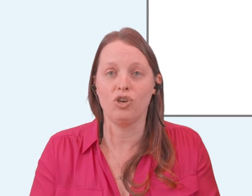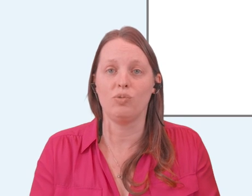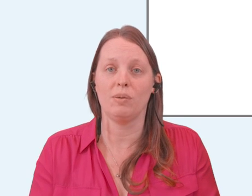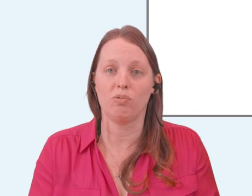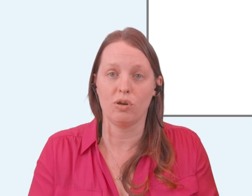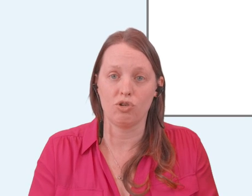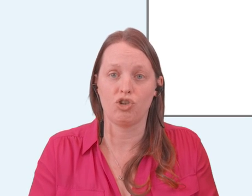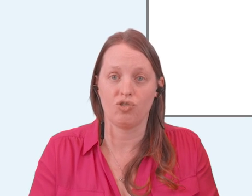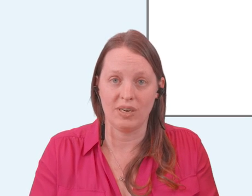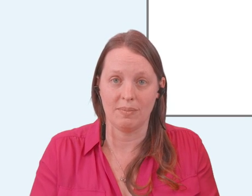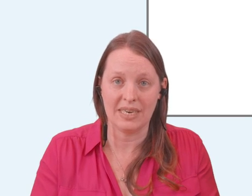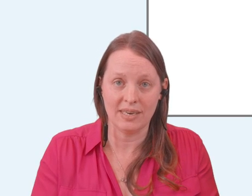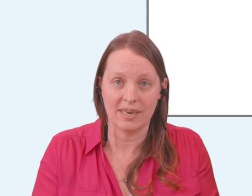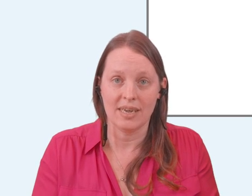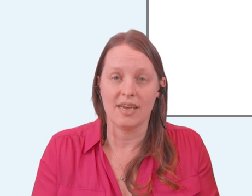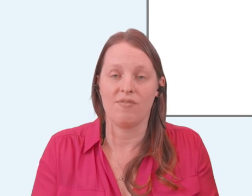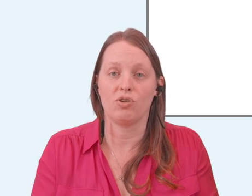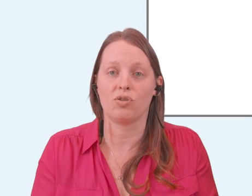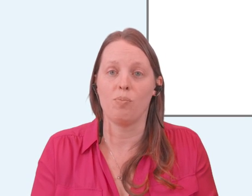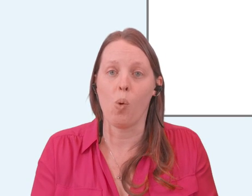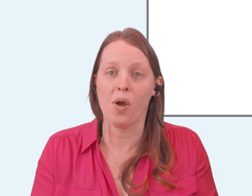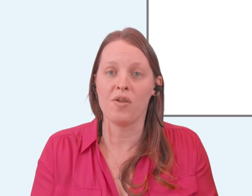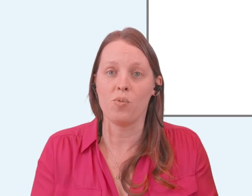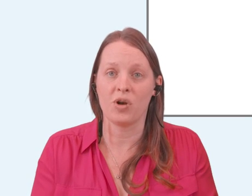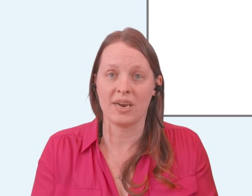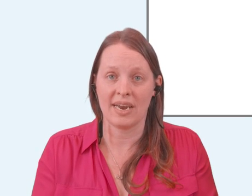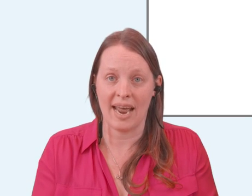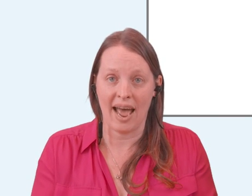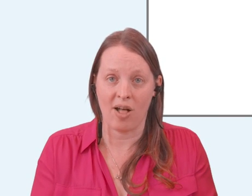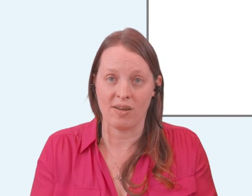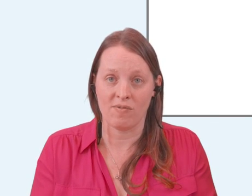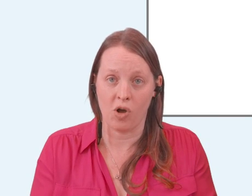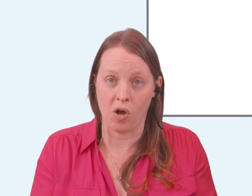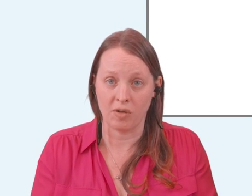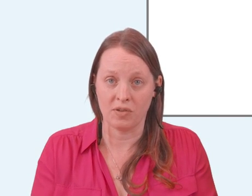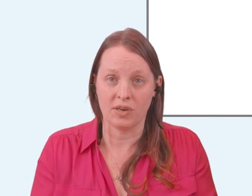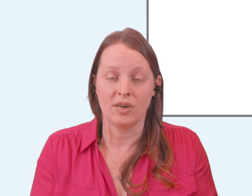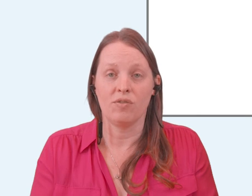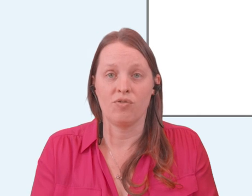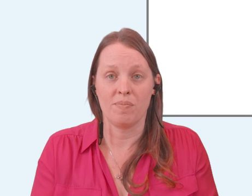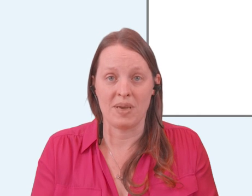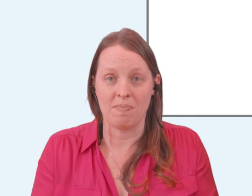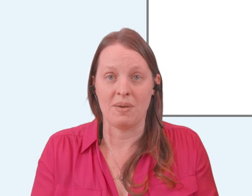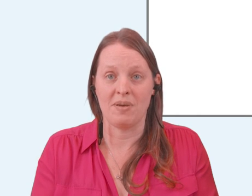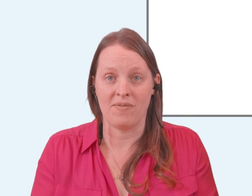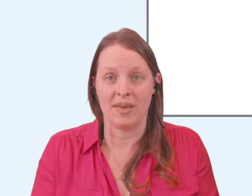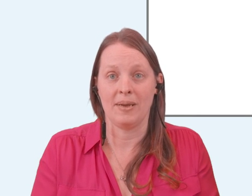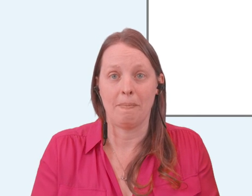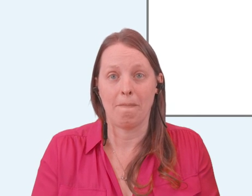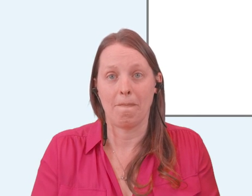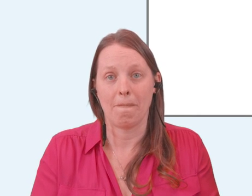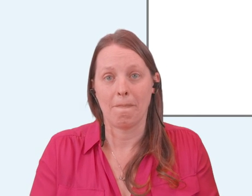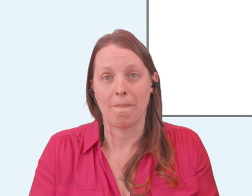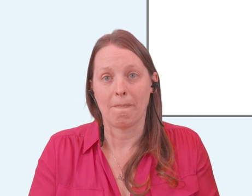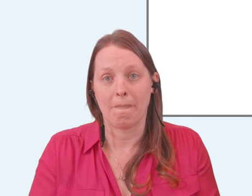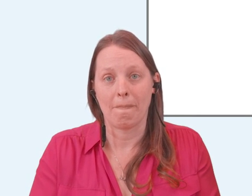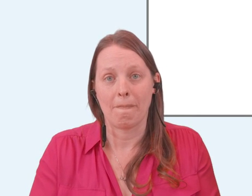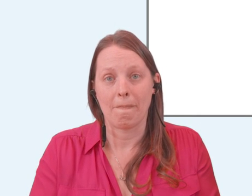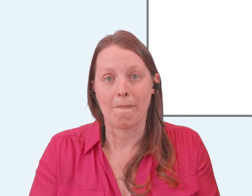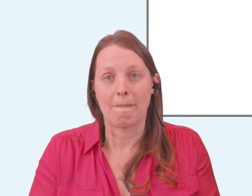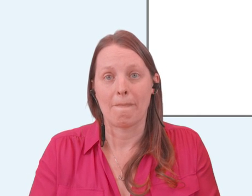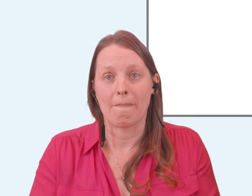How should we approach treatment if there's more than one canal involved for BPPV?